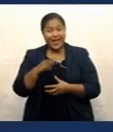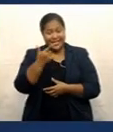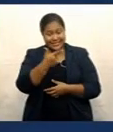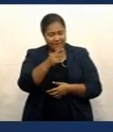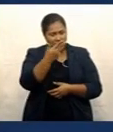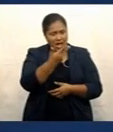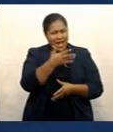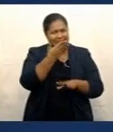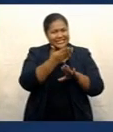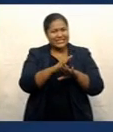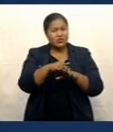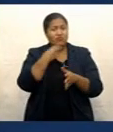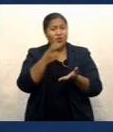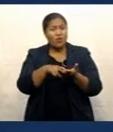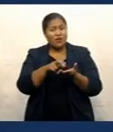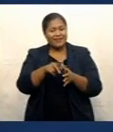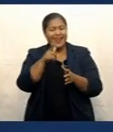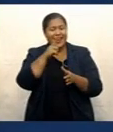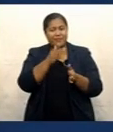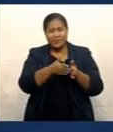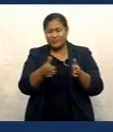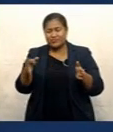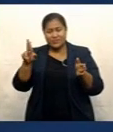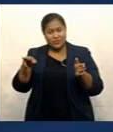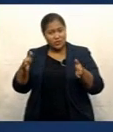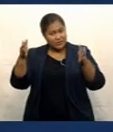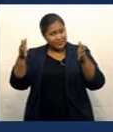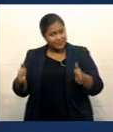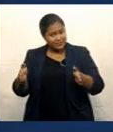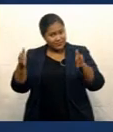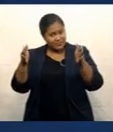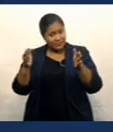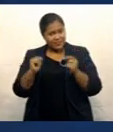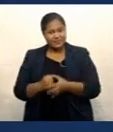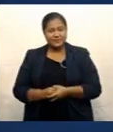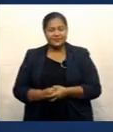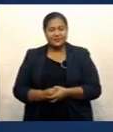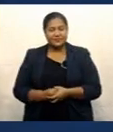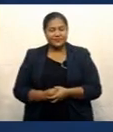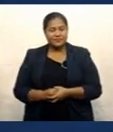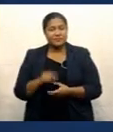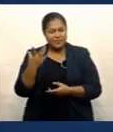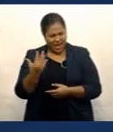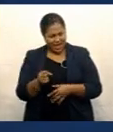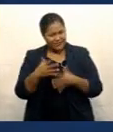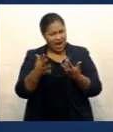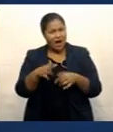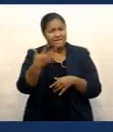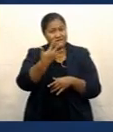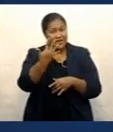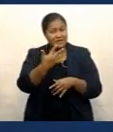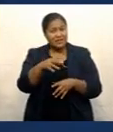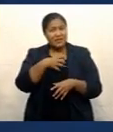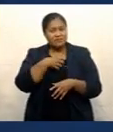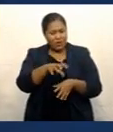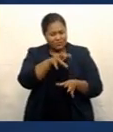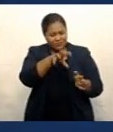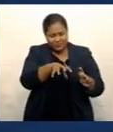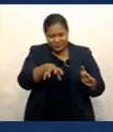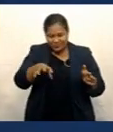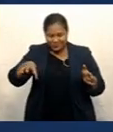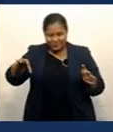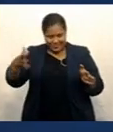new cases recorded between the Lami to Nosori containment zone. There are currently 15 clusters in this